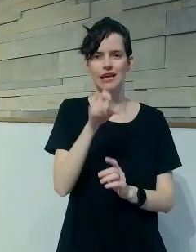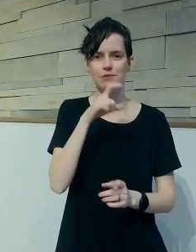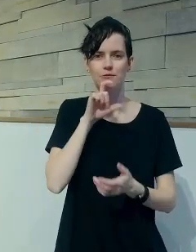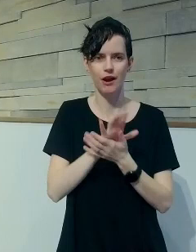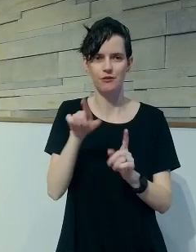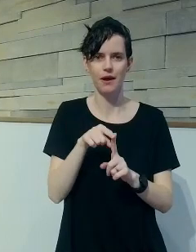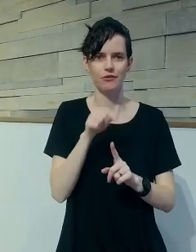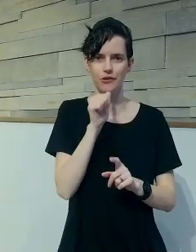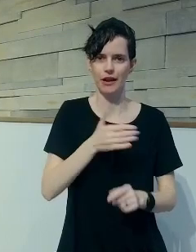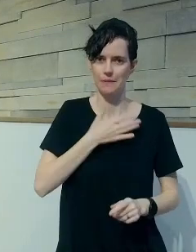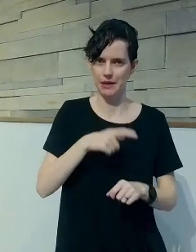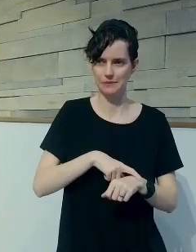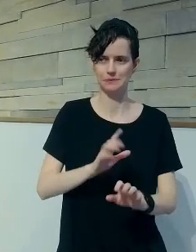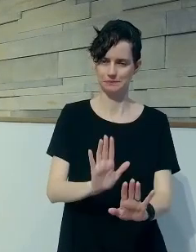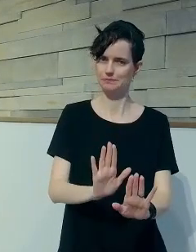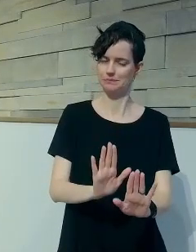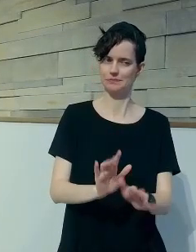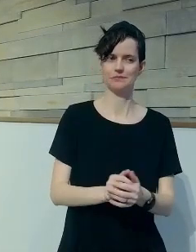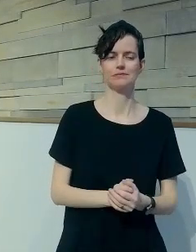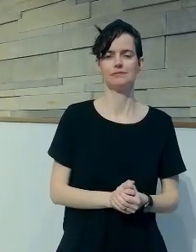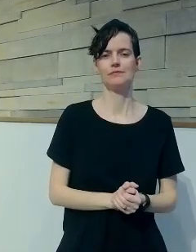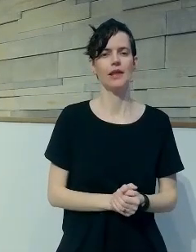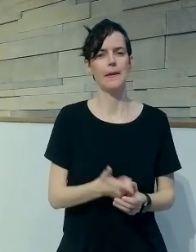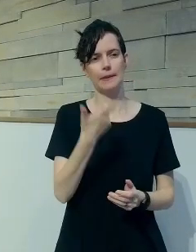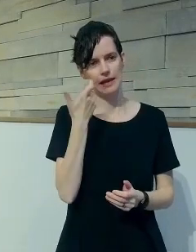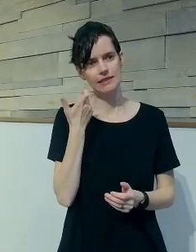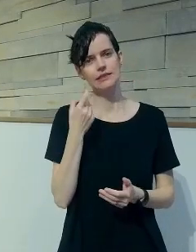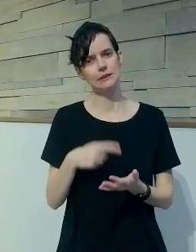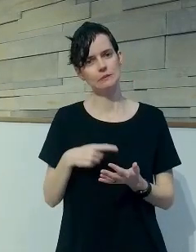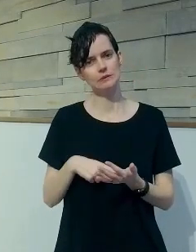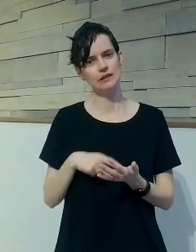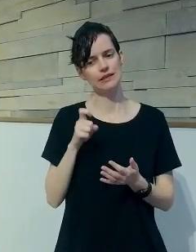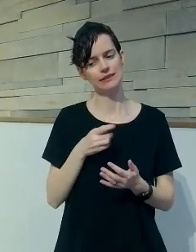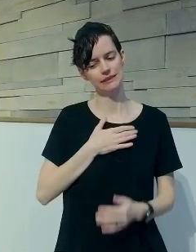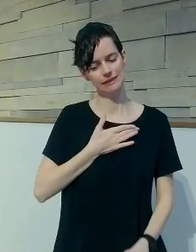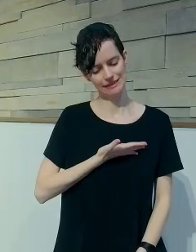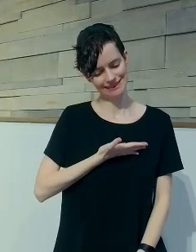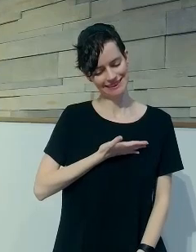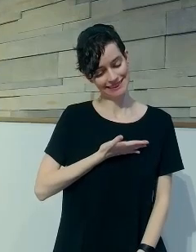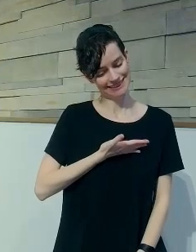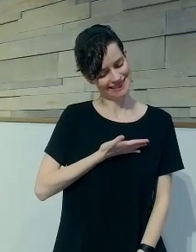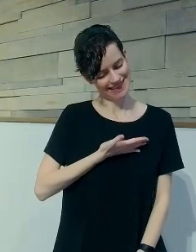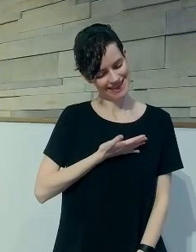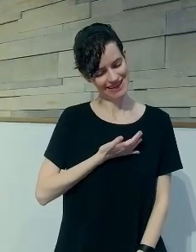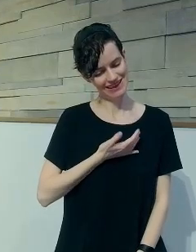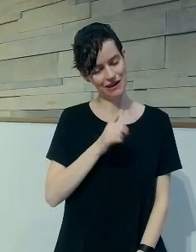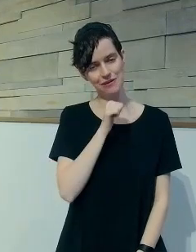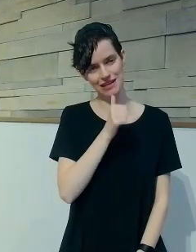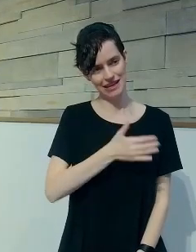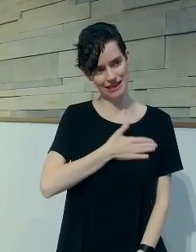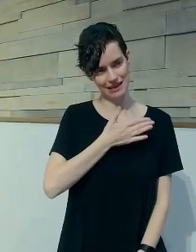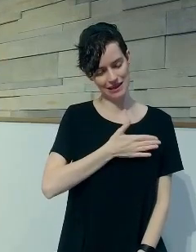about my unhappy times, all right? No. Because that's whenever I have to confess, Lord, all right, I was unhappy